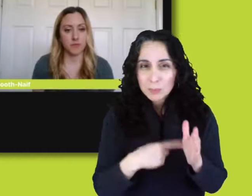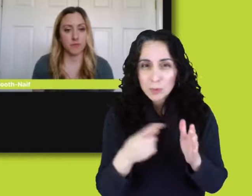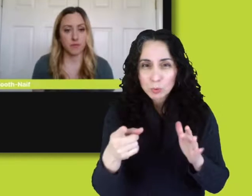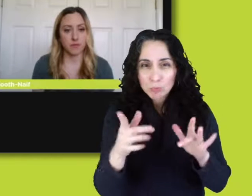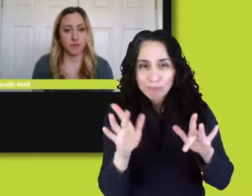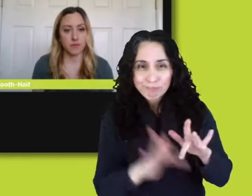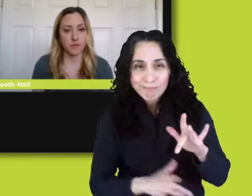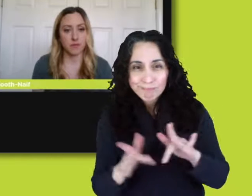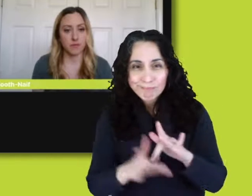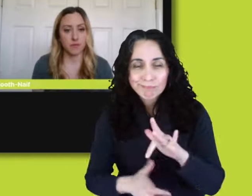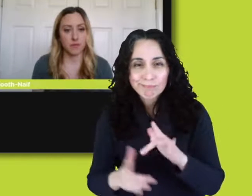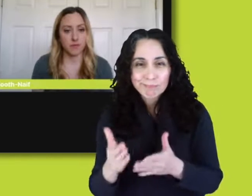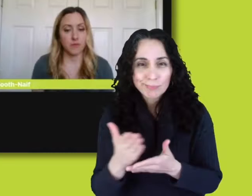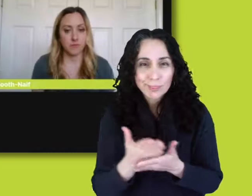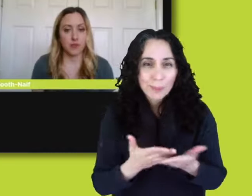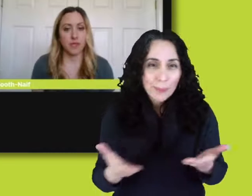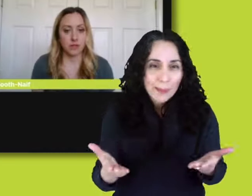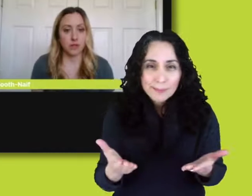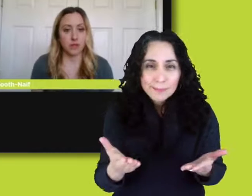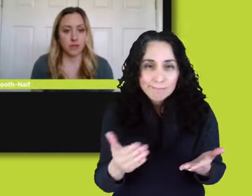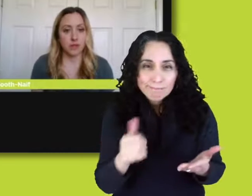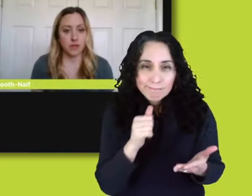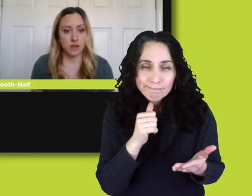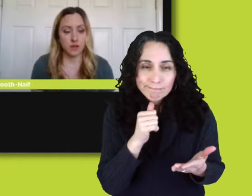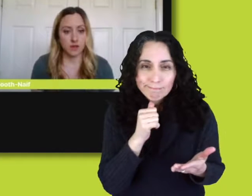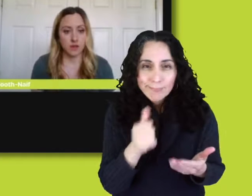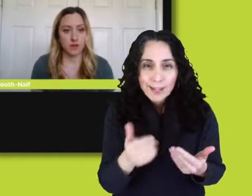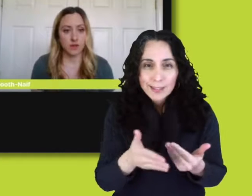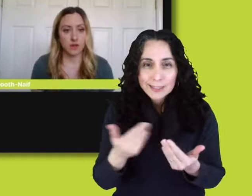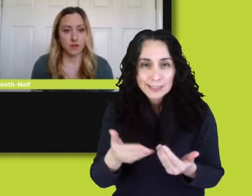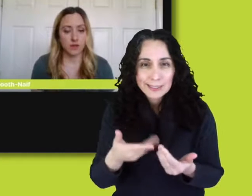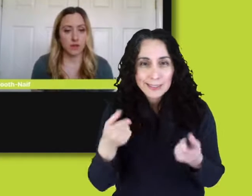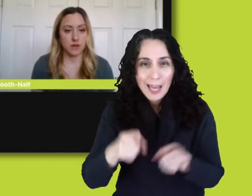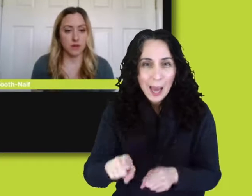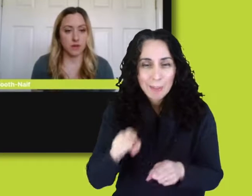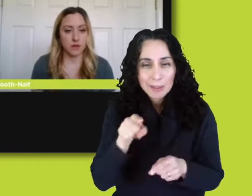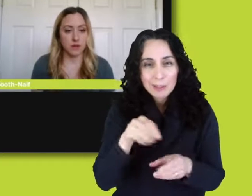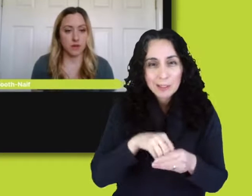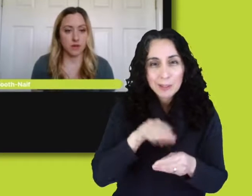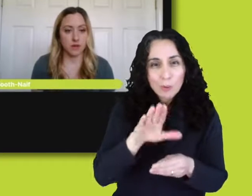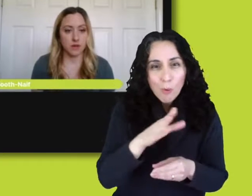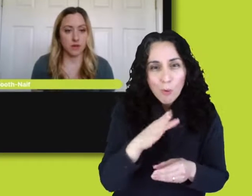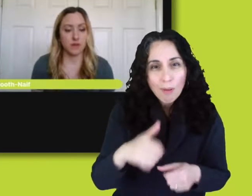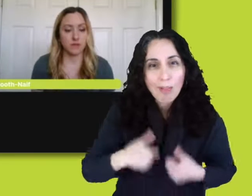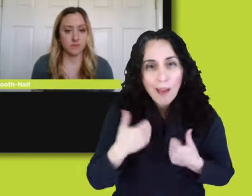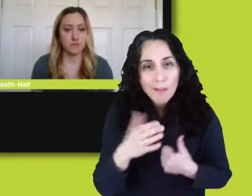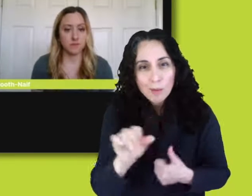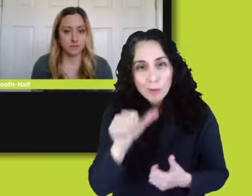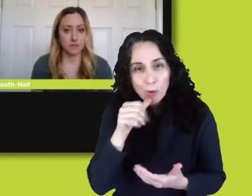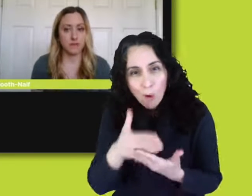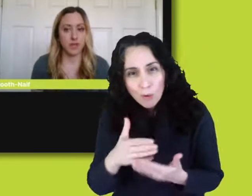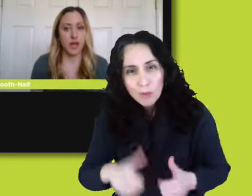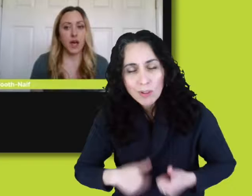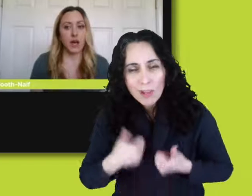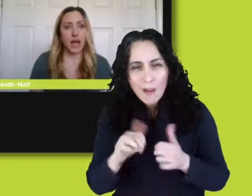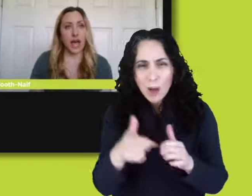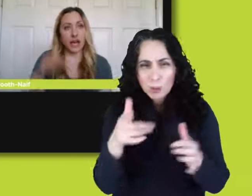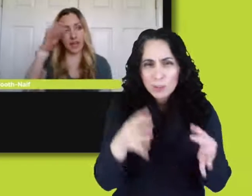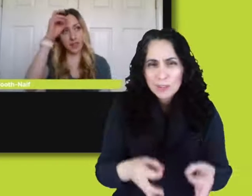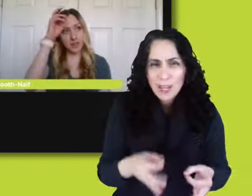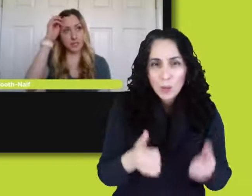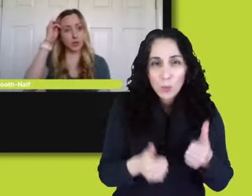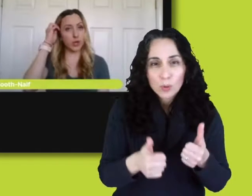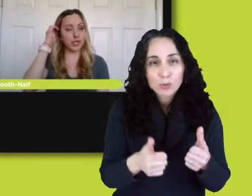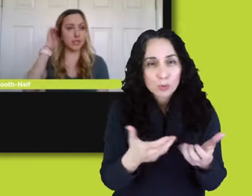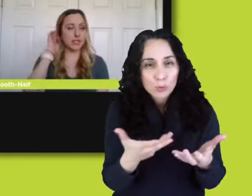omit, some not so easy things that happen in you and Briella's life. So how do you kind of choose that?